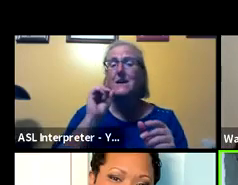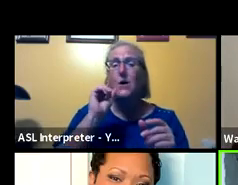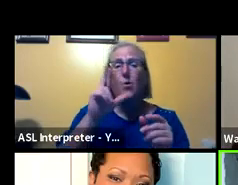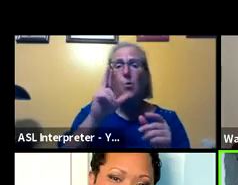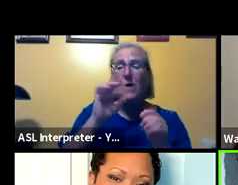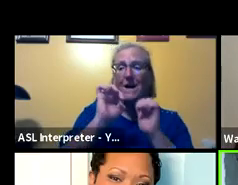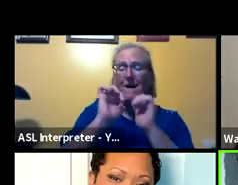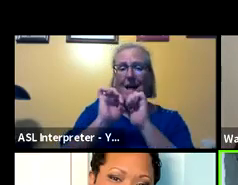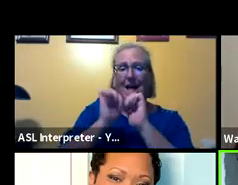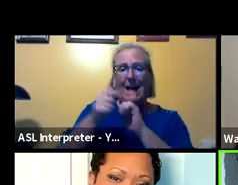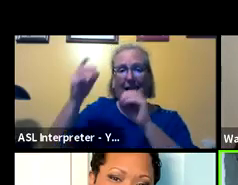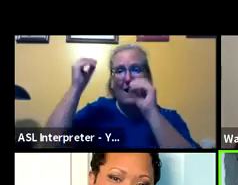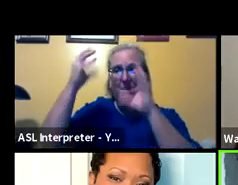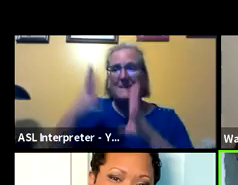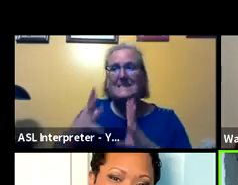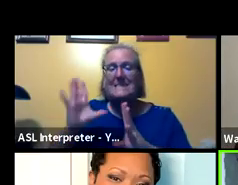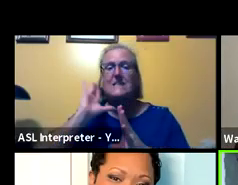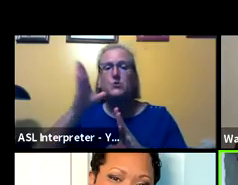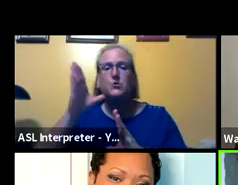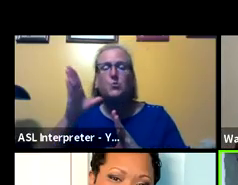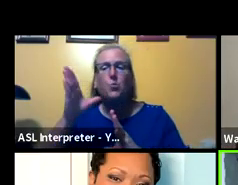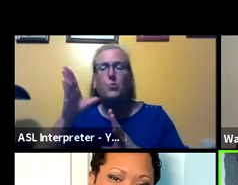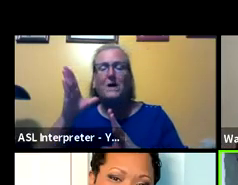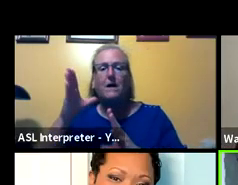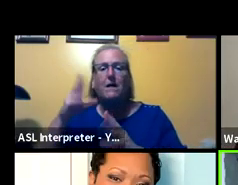in the way that they deliver instruction?